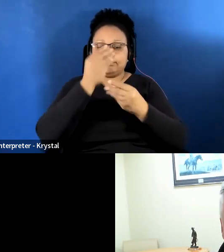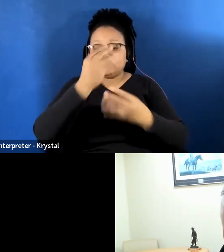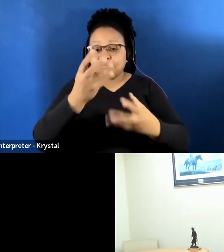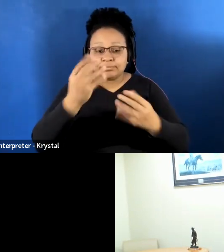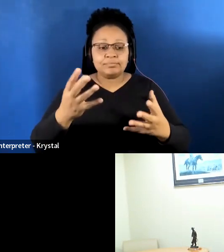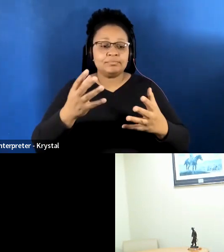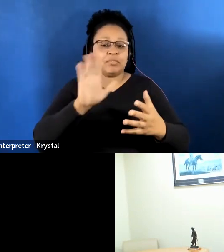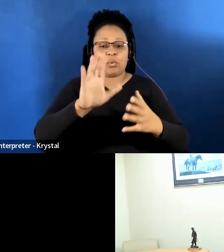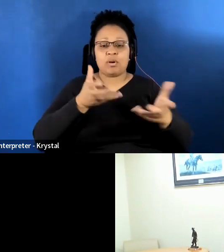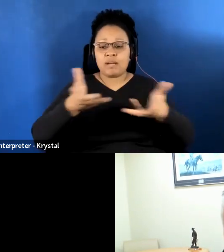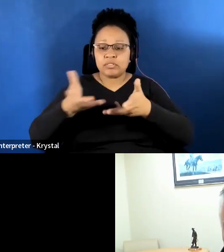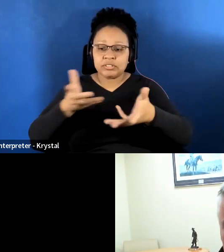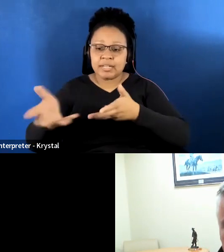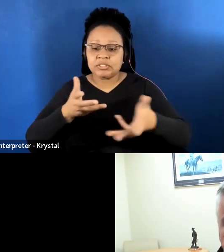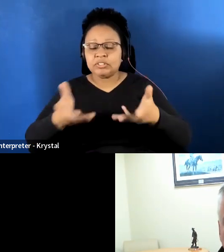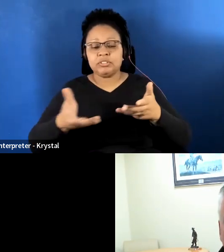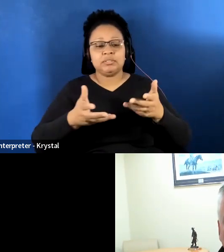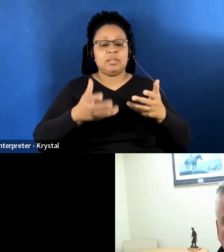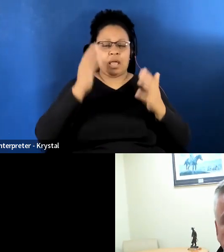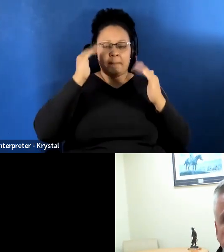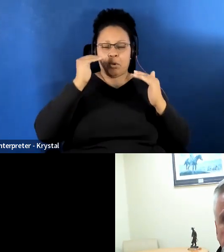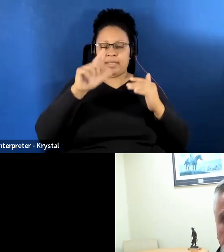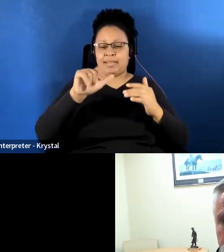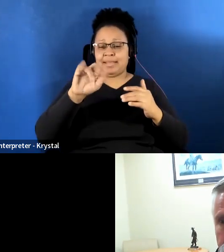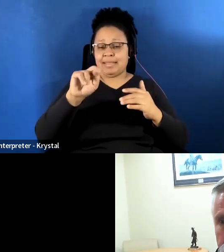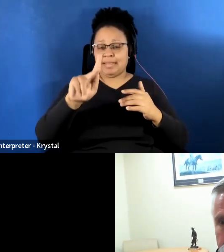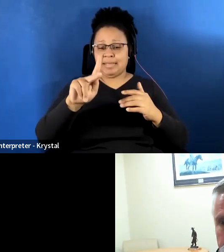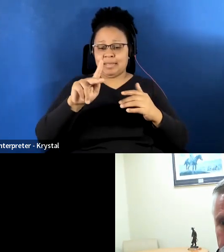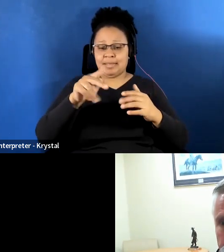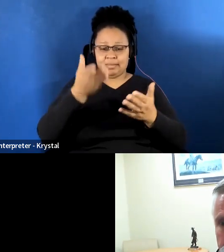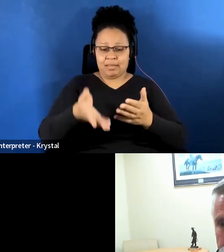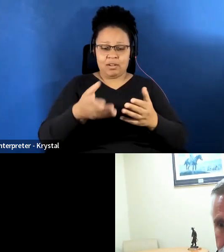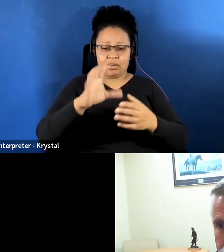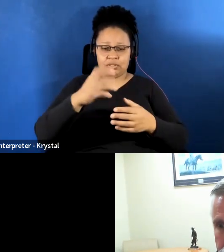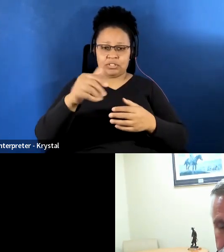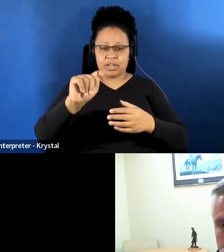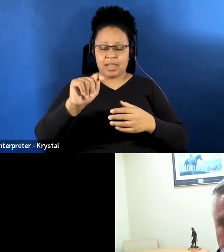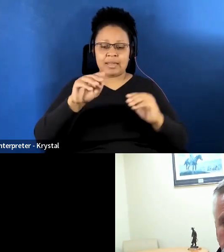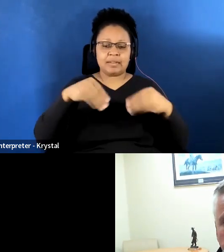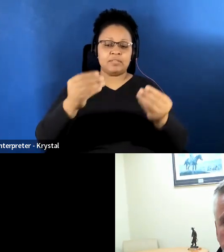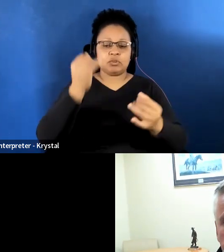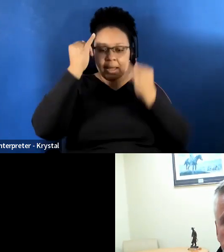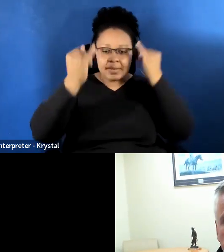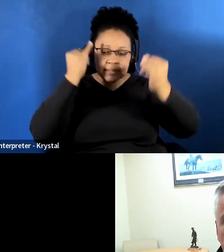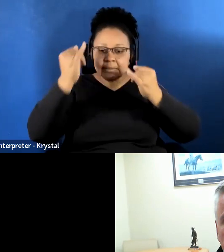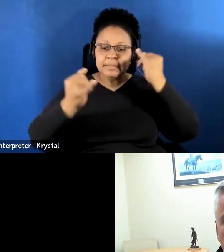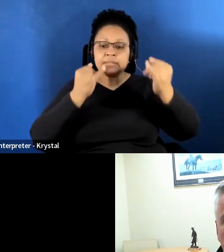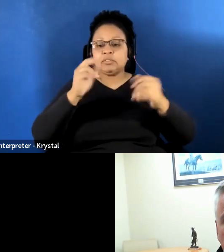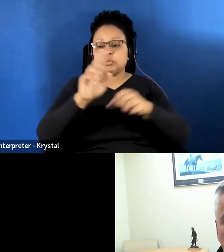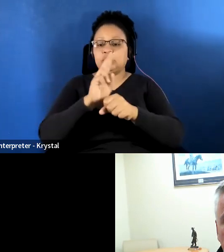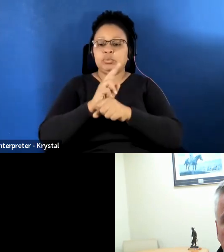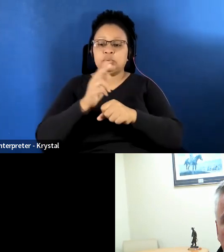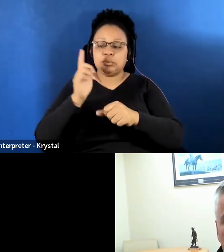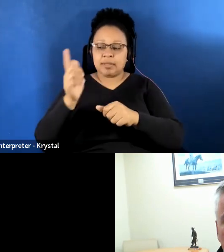the links that were shared bring some ideas to take back to your CILs or some thoughts